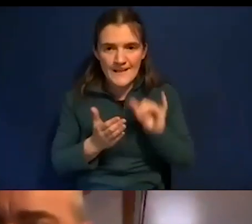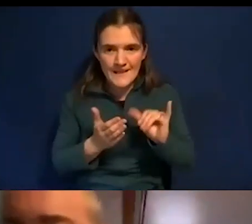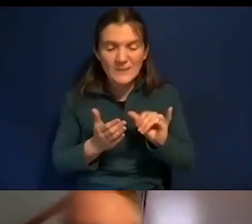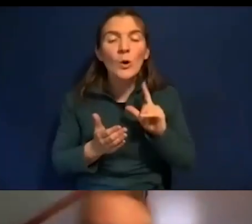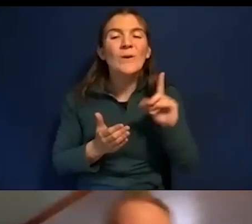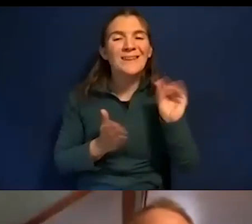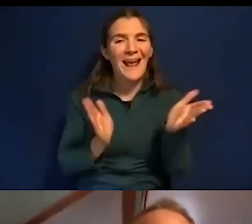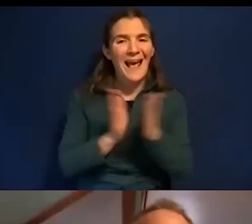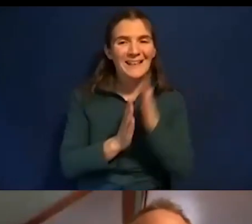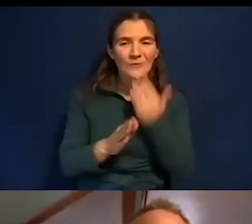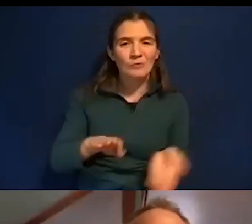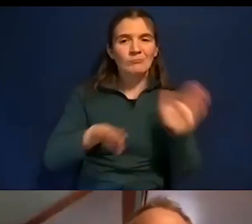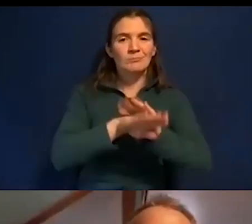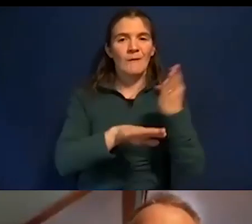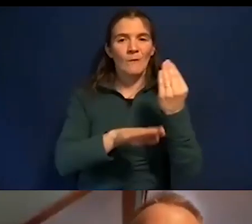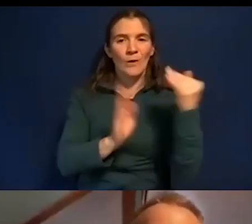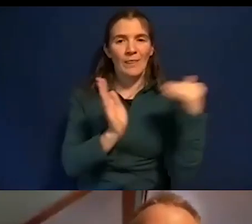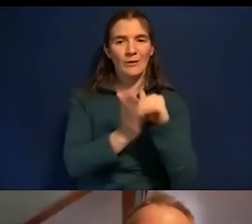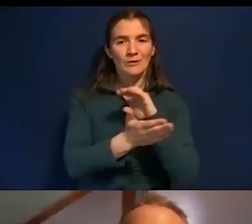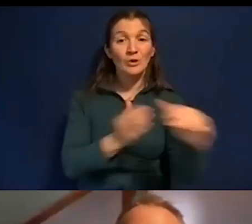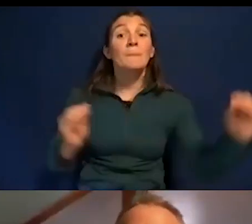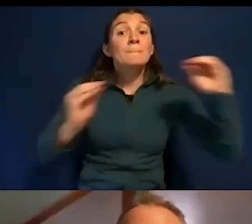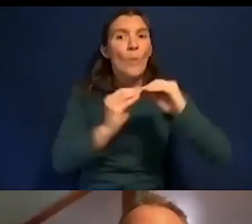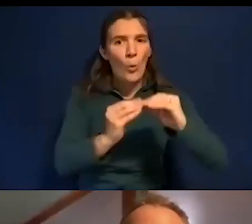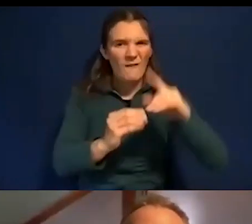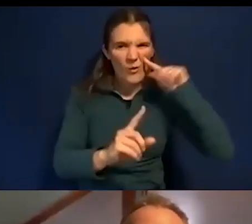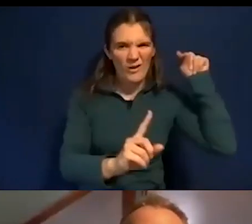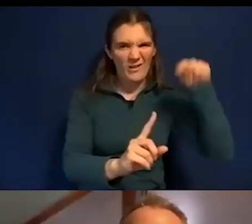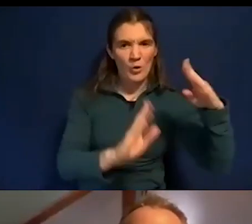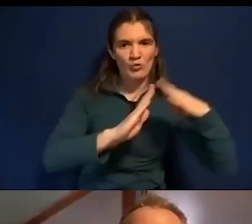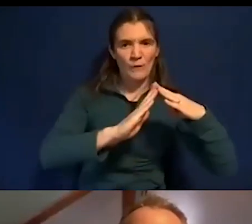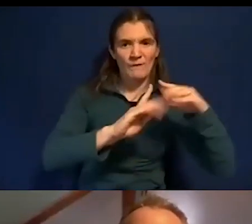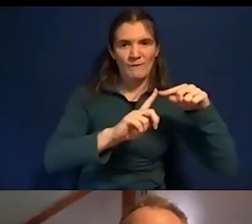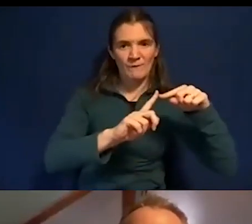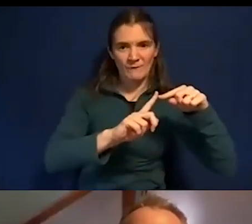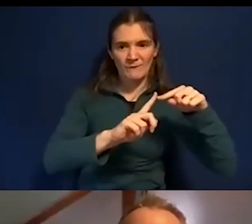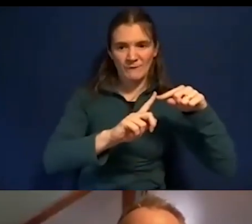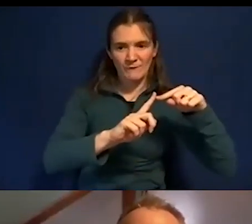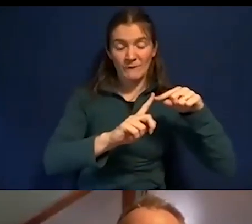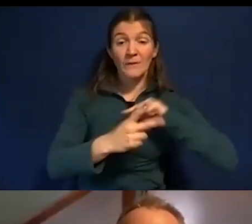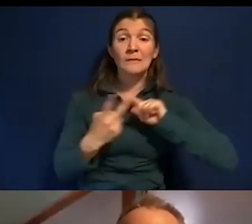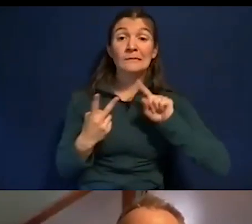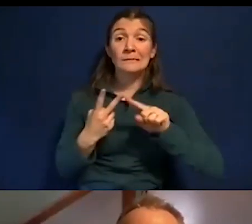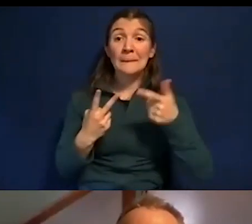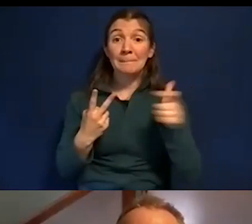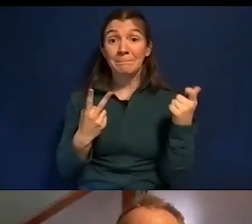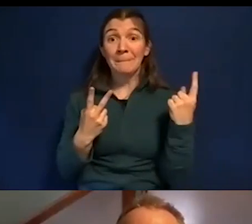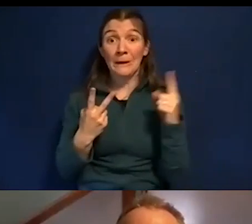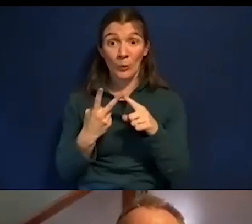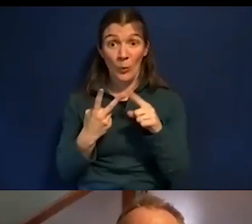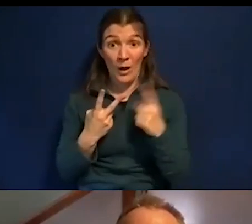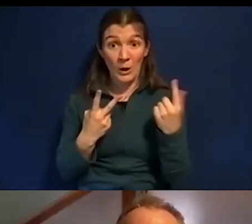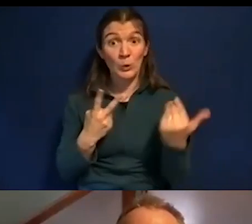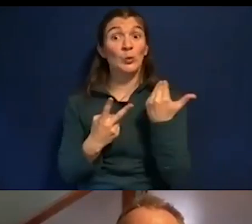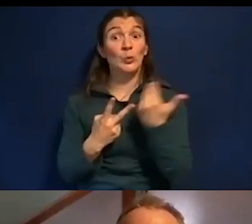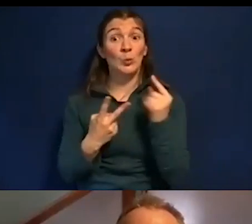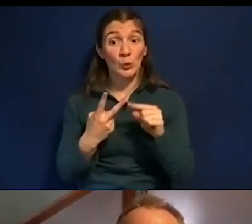additional $14,000 for that item. And the other bigger item is